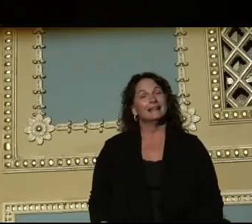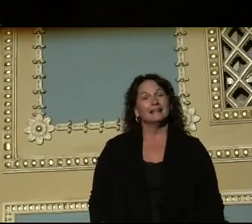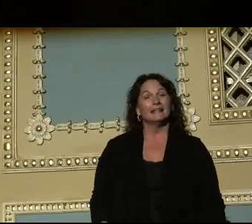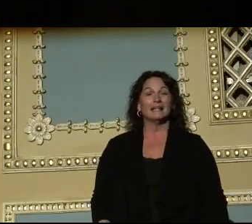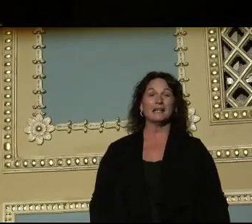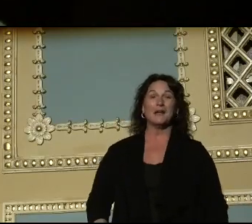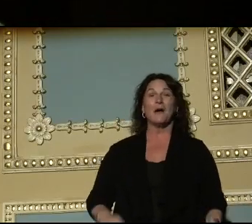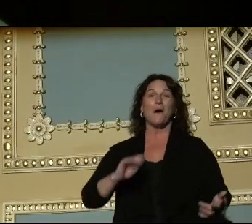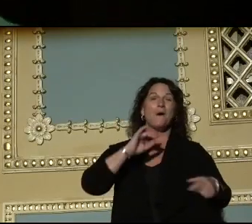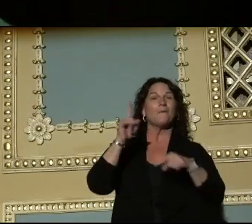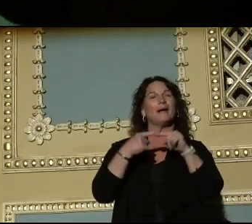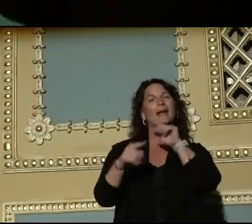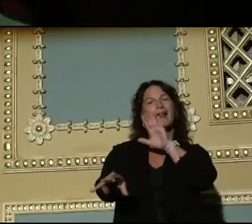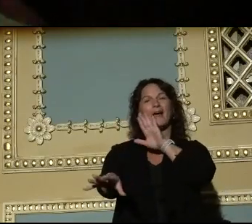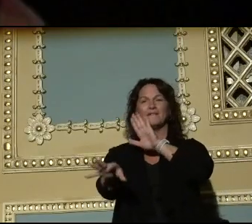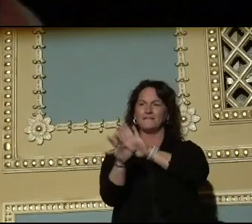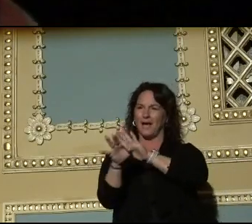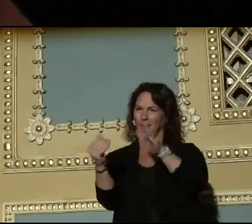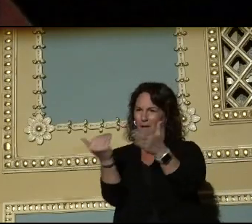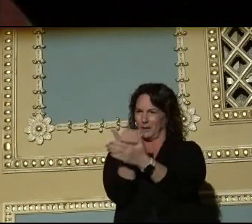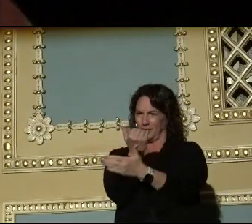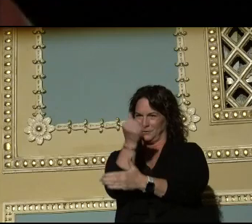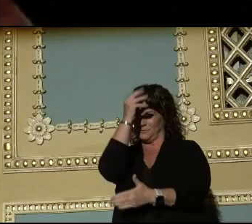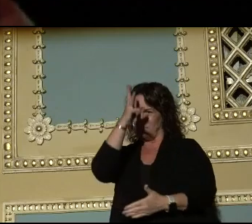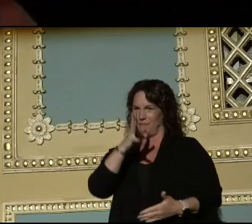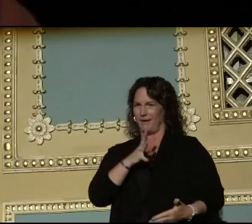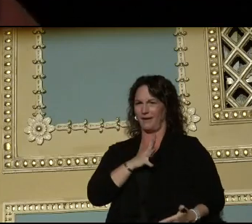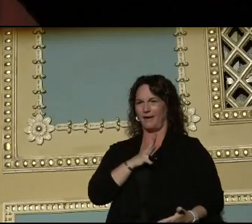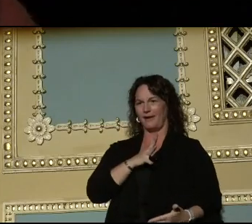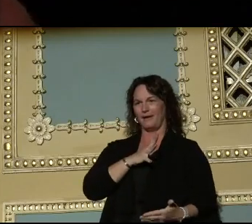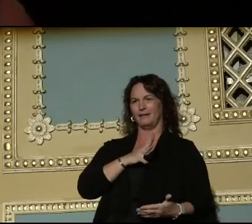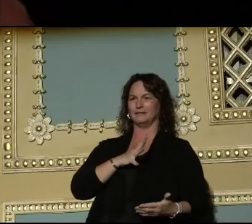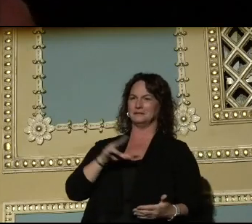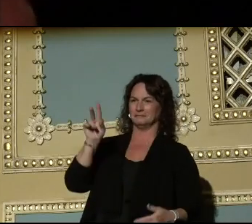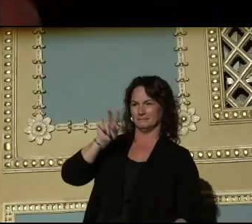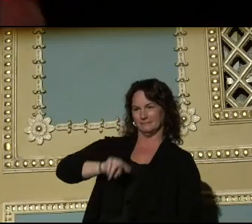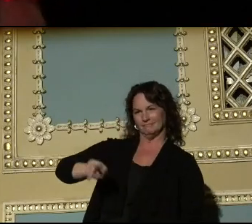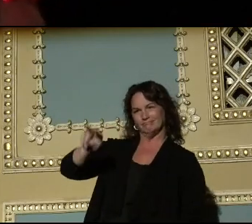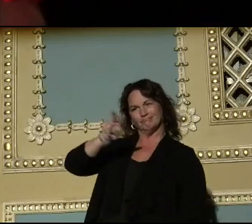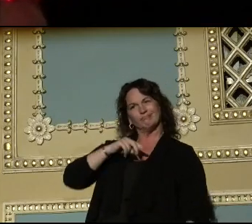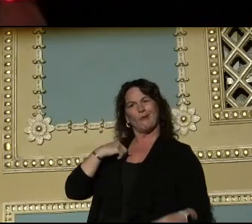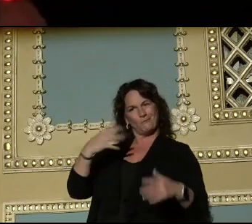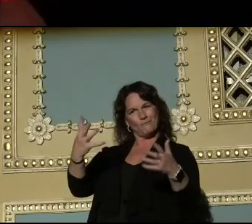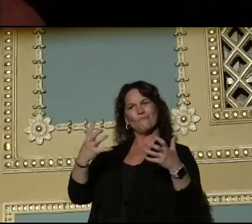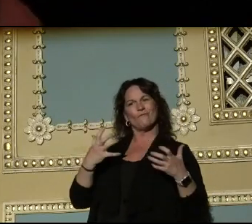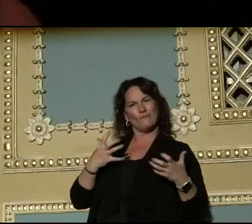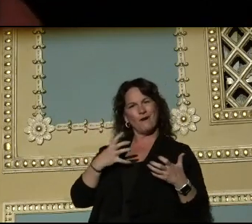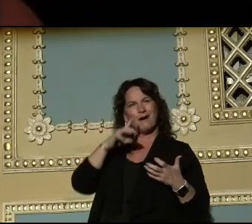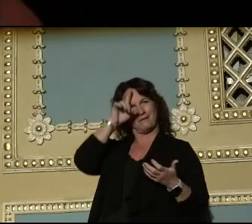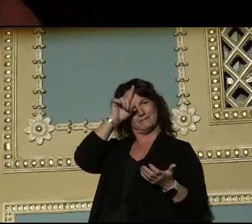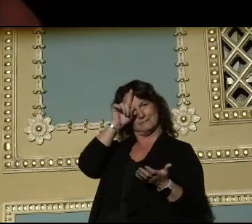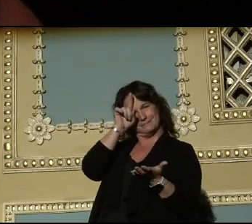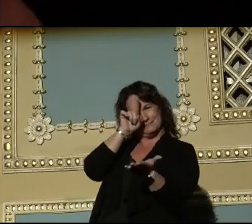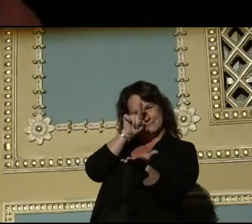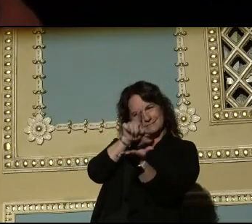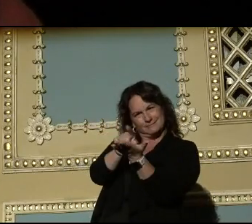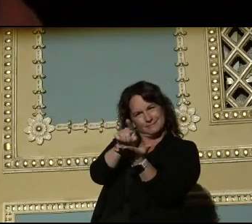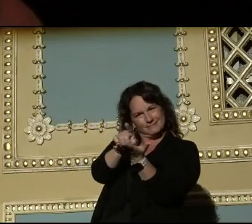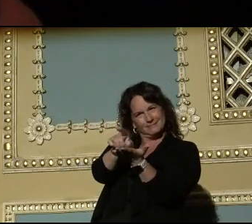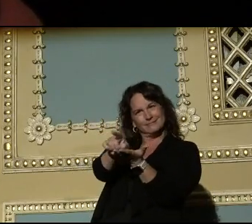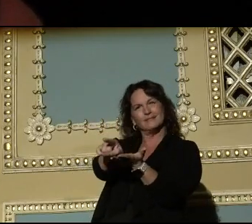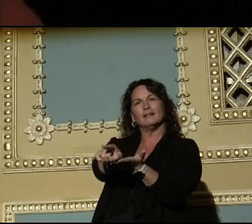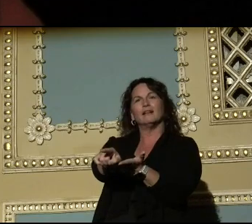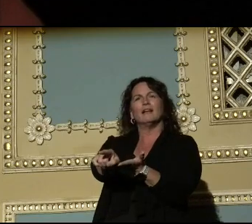When I find a new man that I want for mine, it always